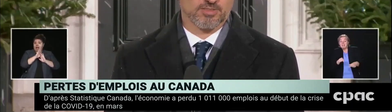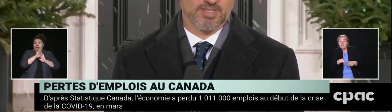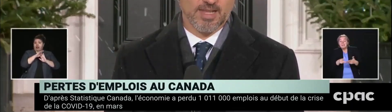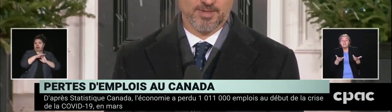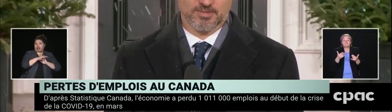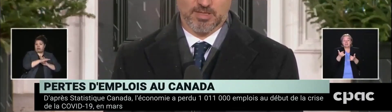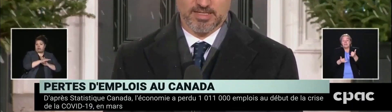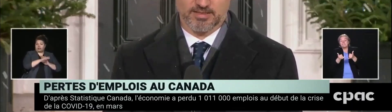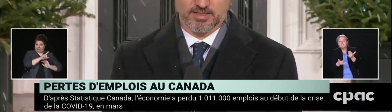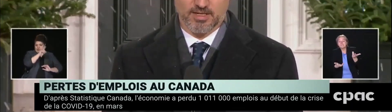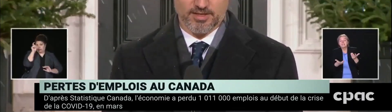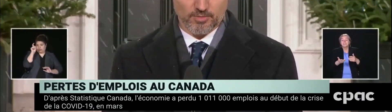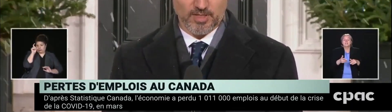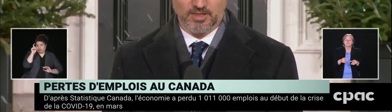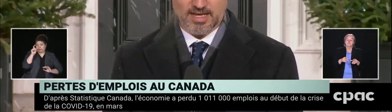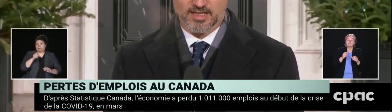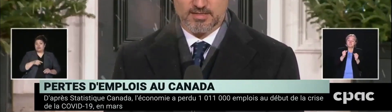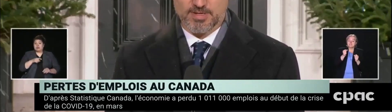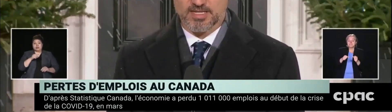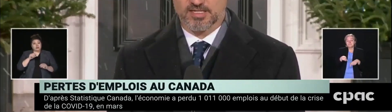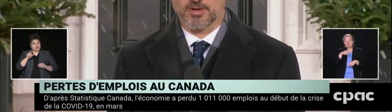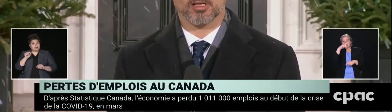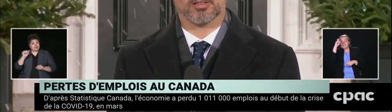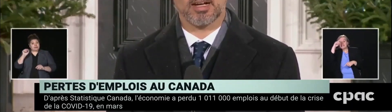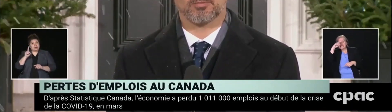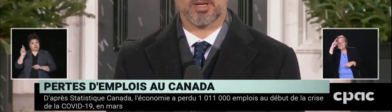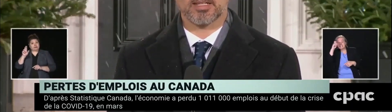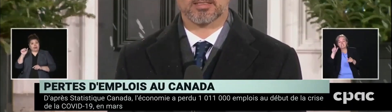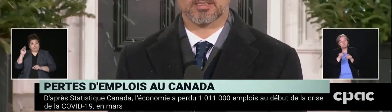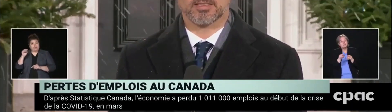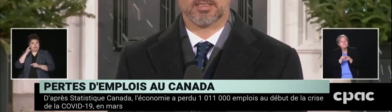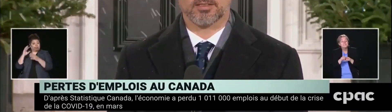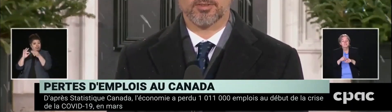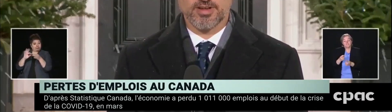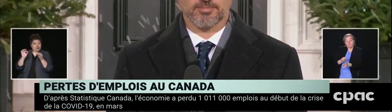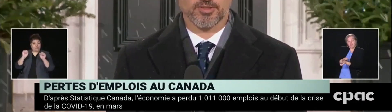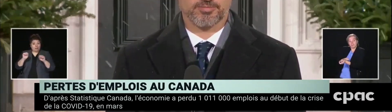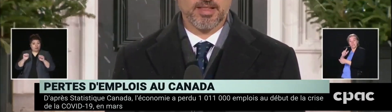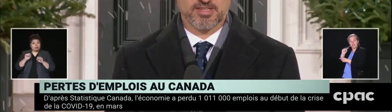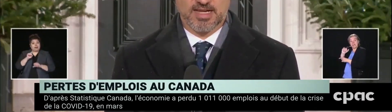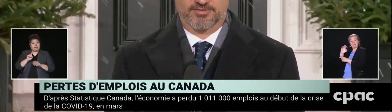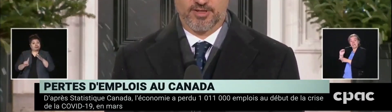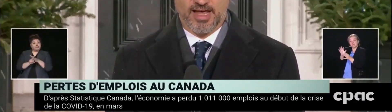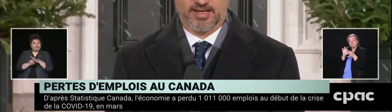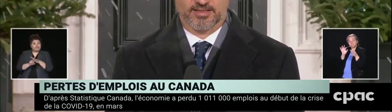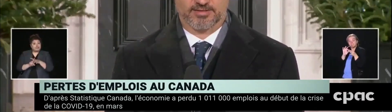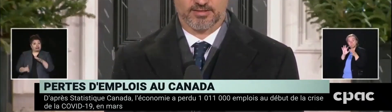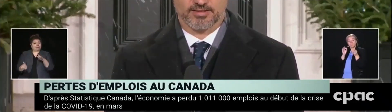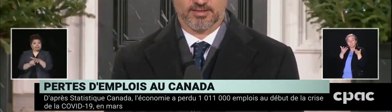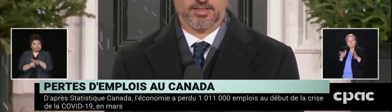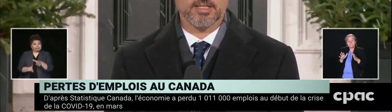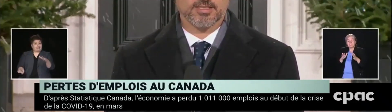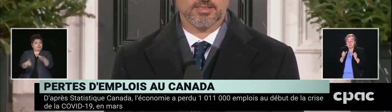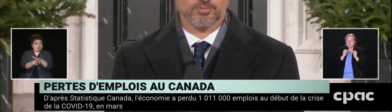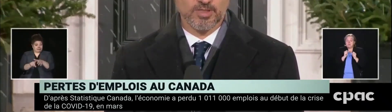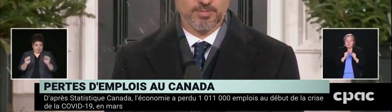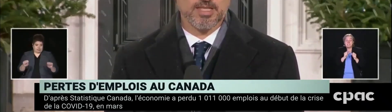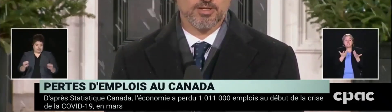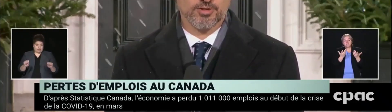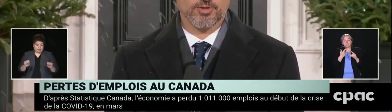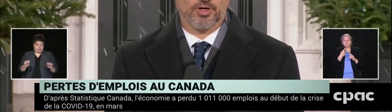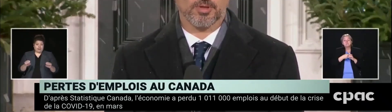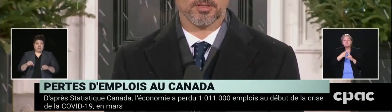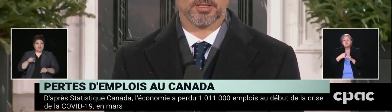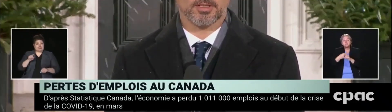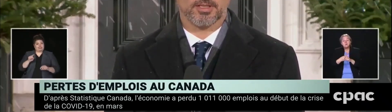As Dr. Tam explained, there will likely be smaller outbreaks for a number of months after that. This will be